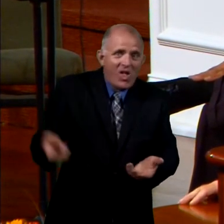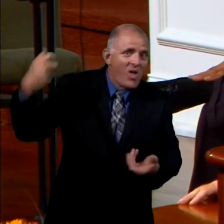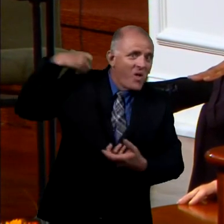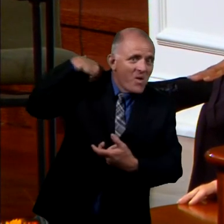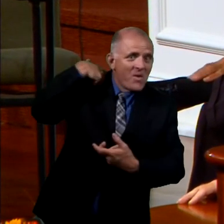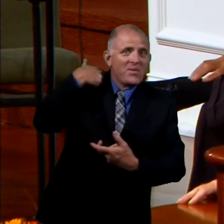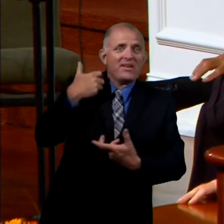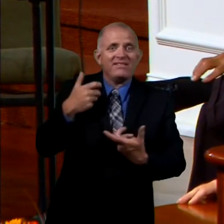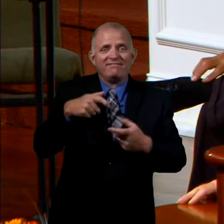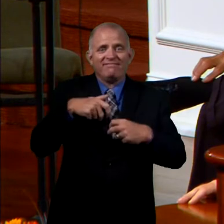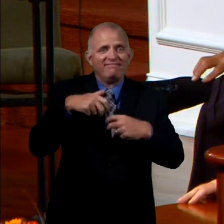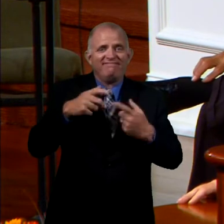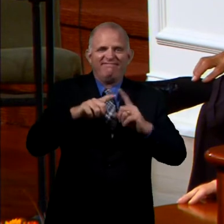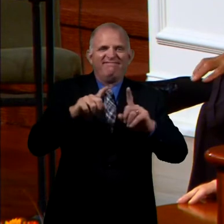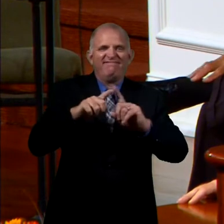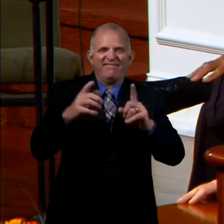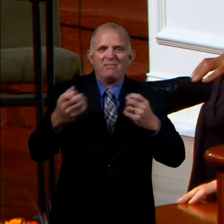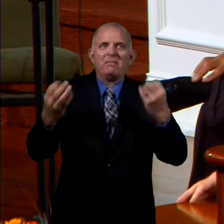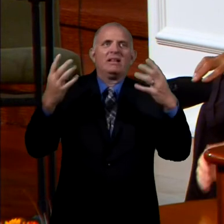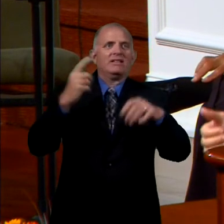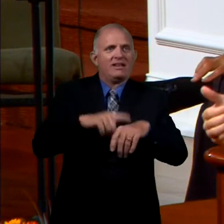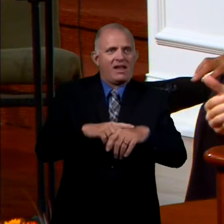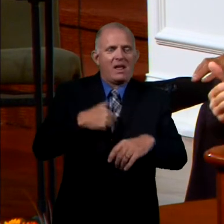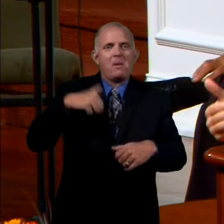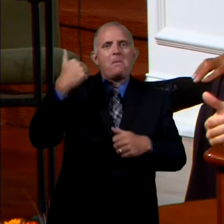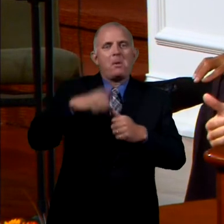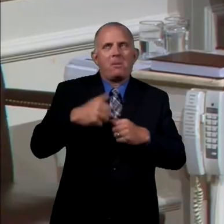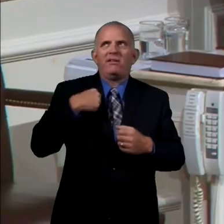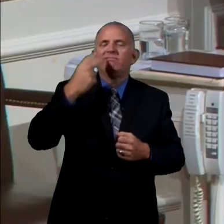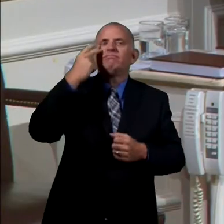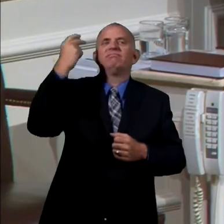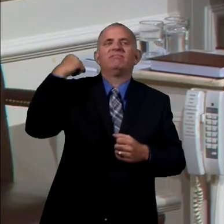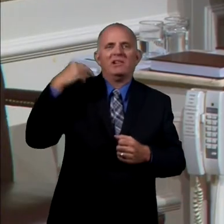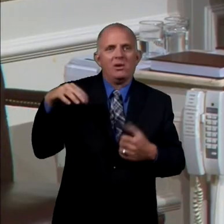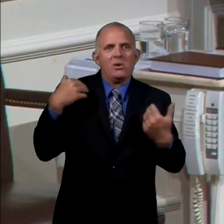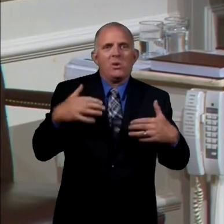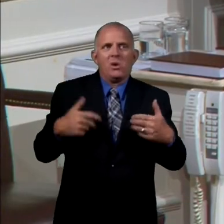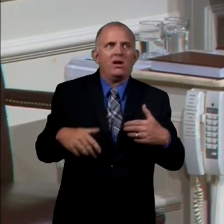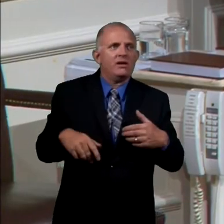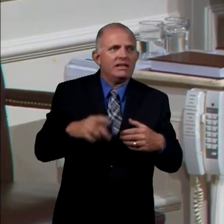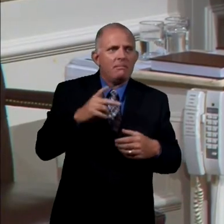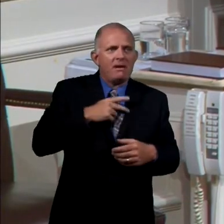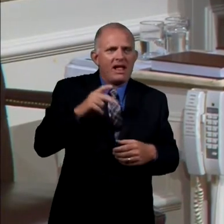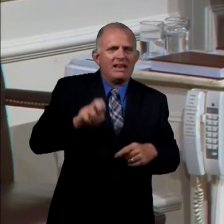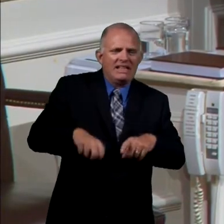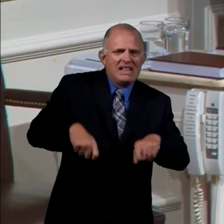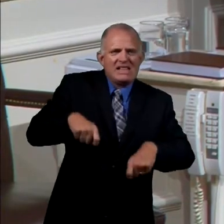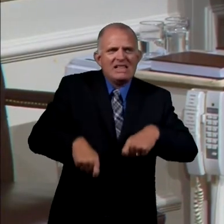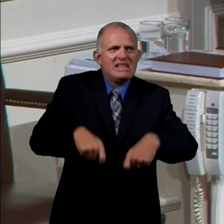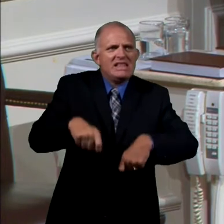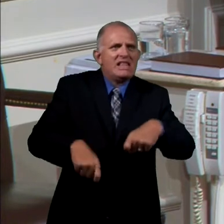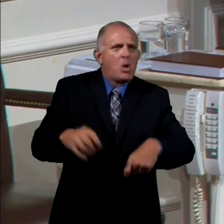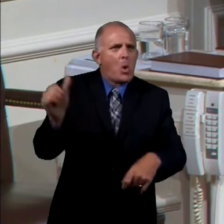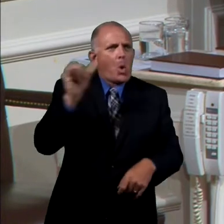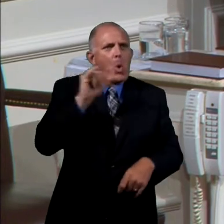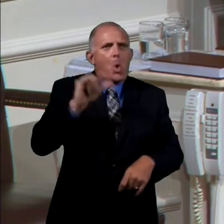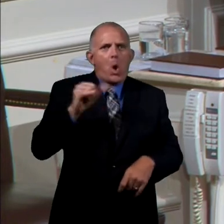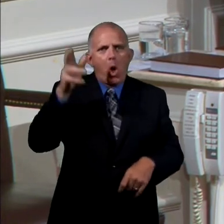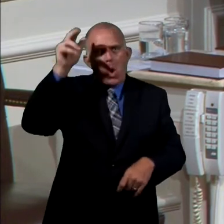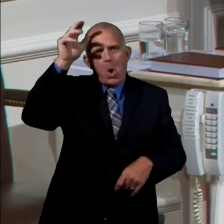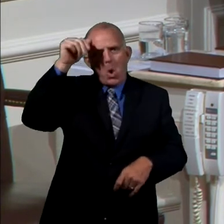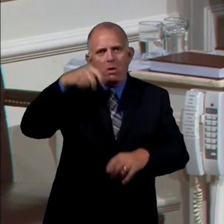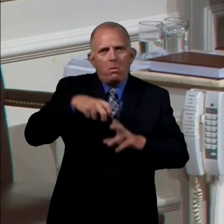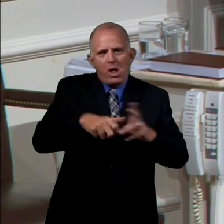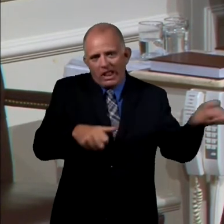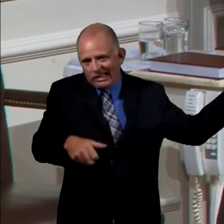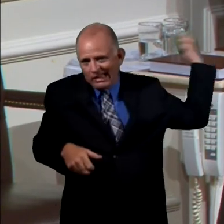tell you how many times I had just sore knees and scabs on my knees from giving my kids horsey rides. I thought for sure they'd get